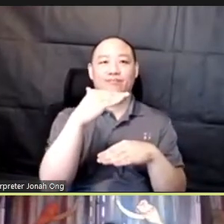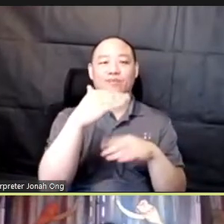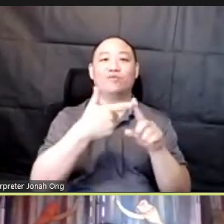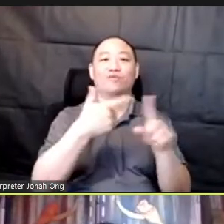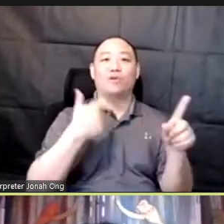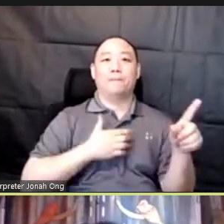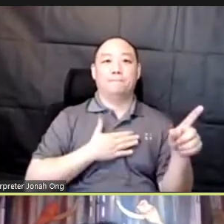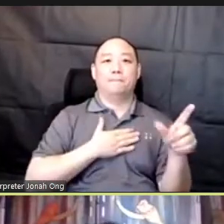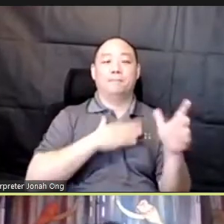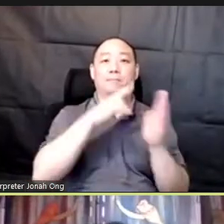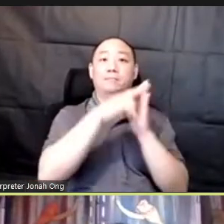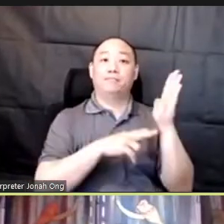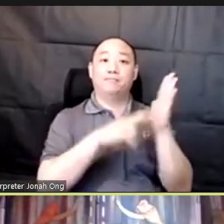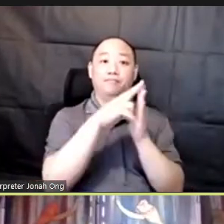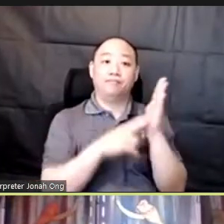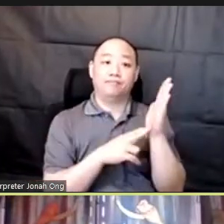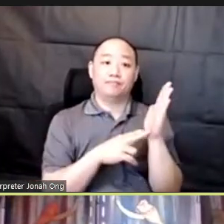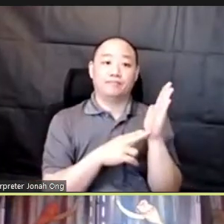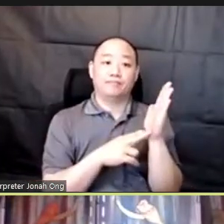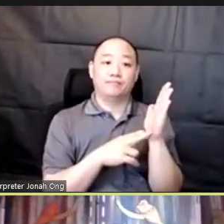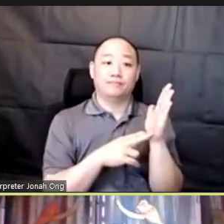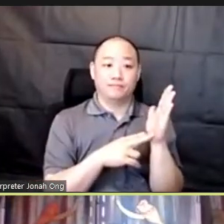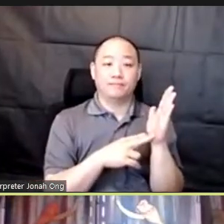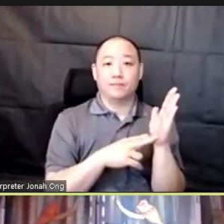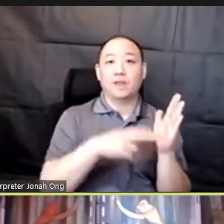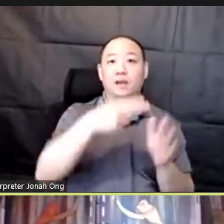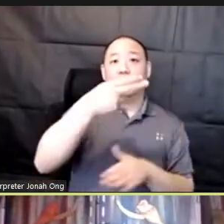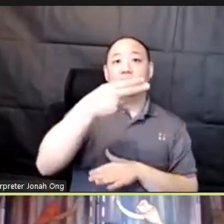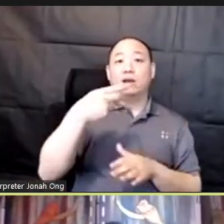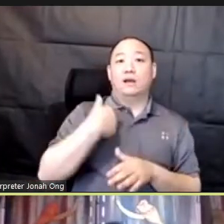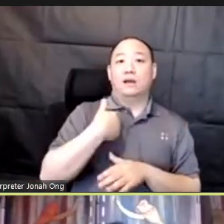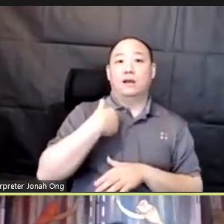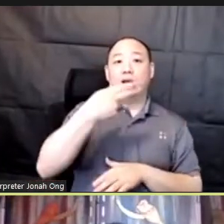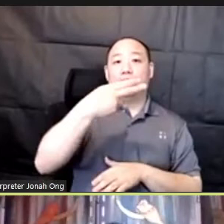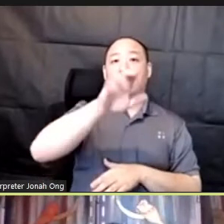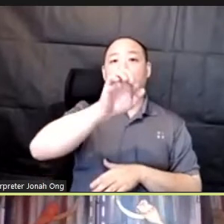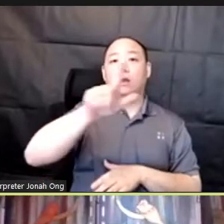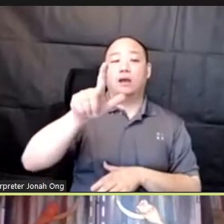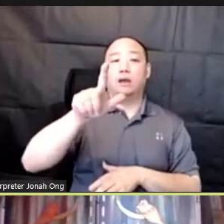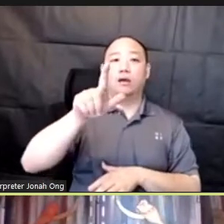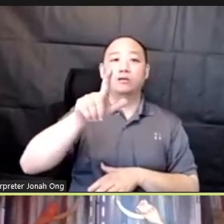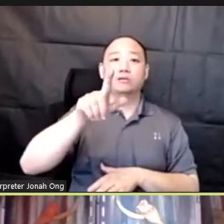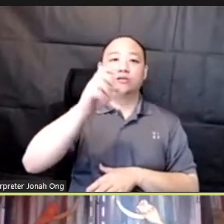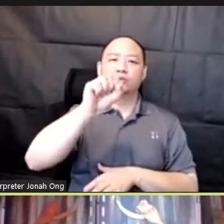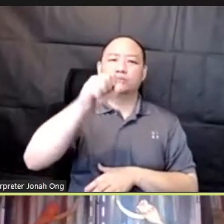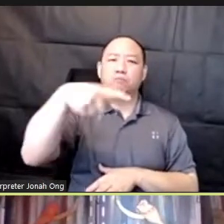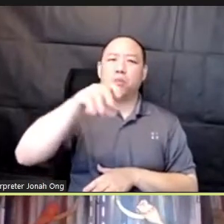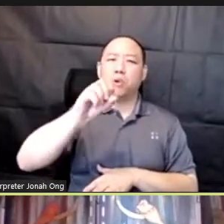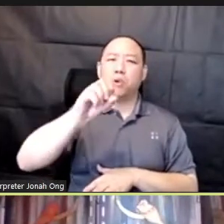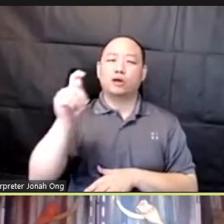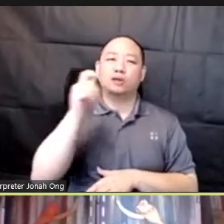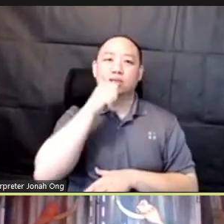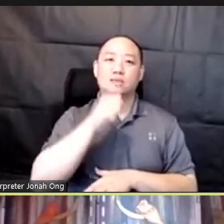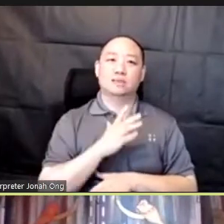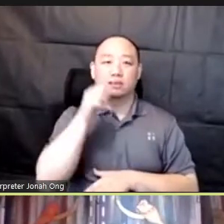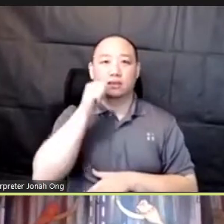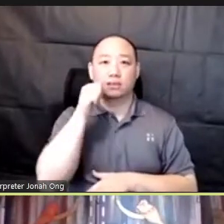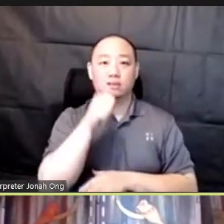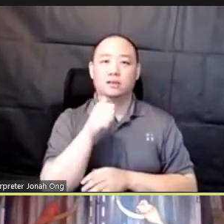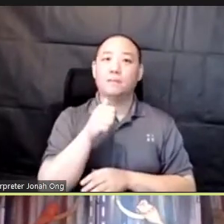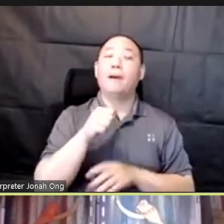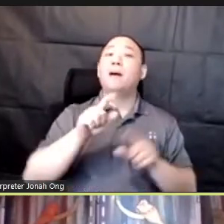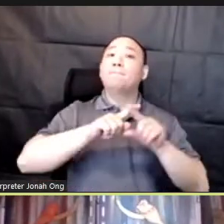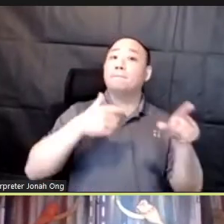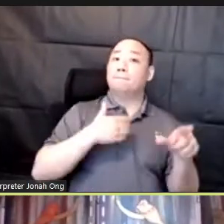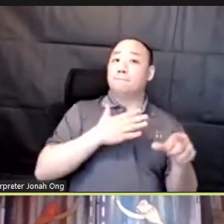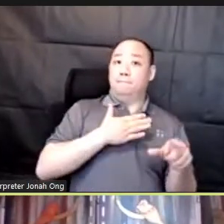Aisha from Hello Spot Girl. Hello Spot Girl has been doing a lot in regards to sexual education. But in my opinion,